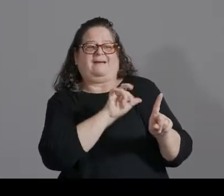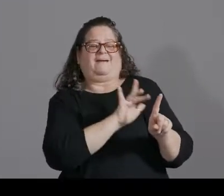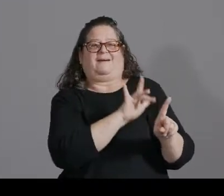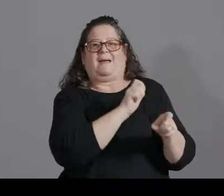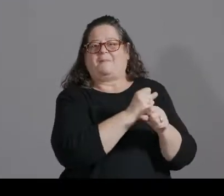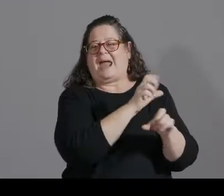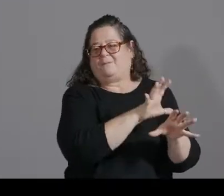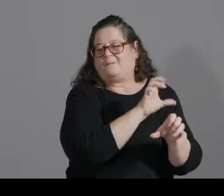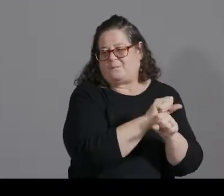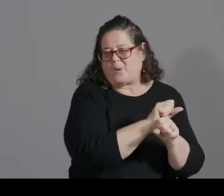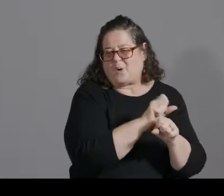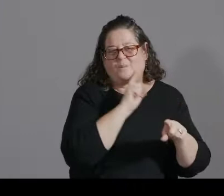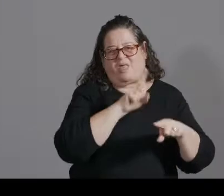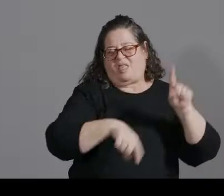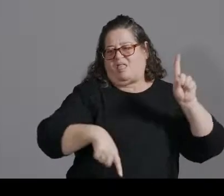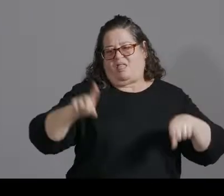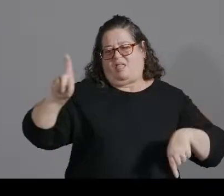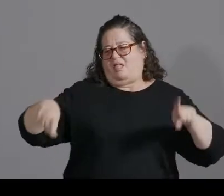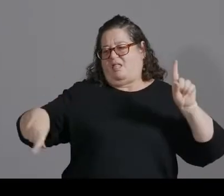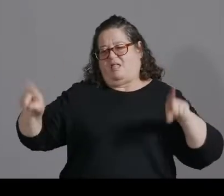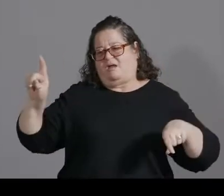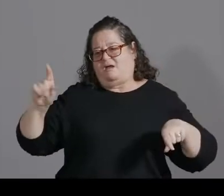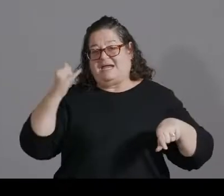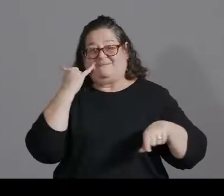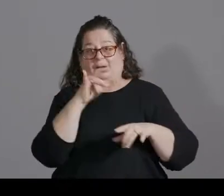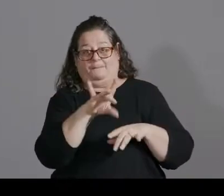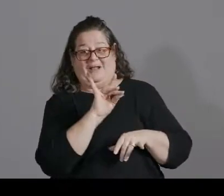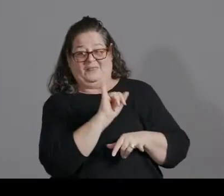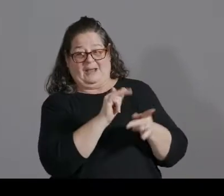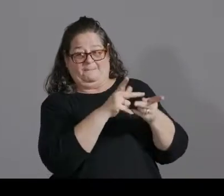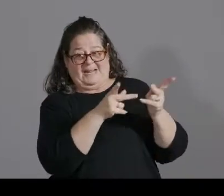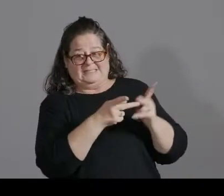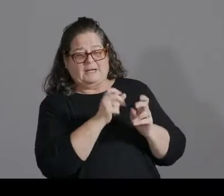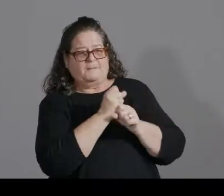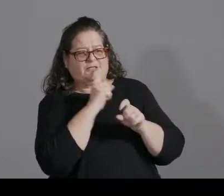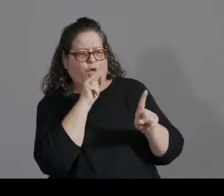and click the registration link associated with that site.